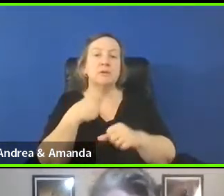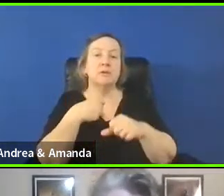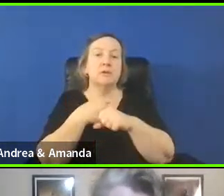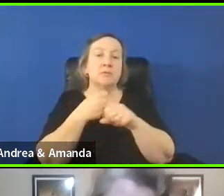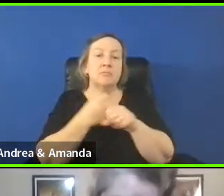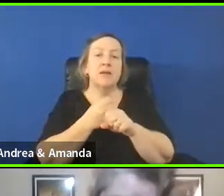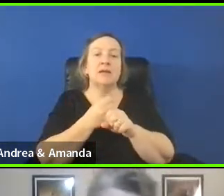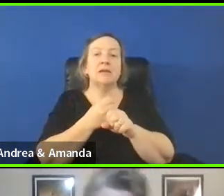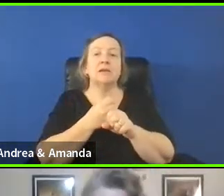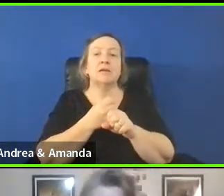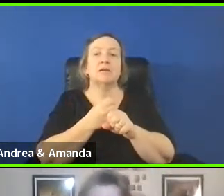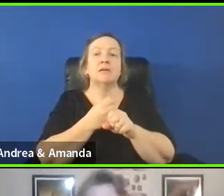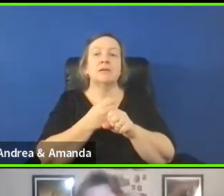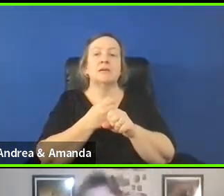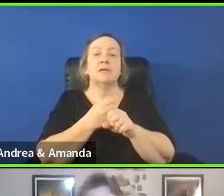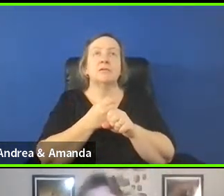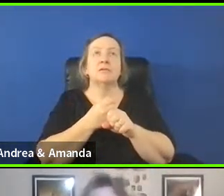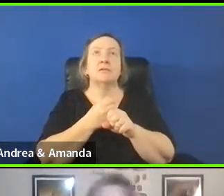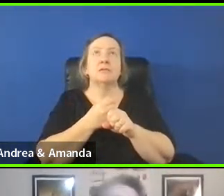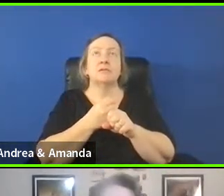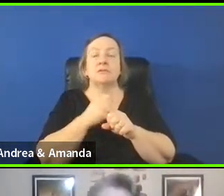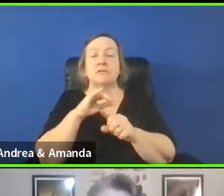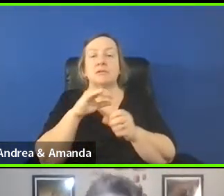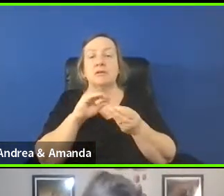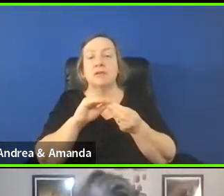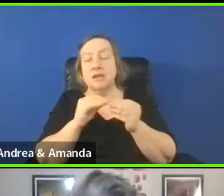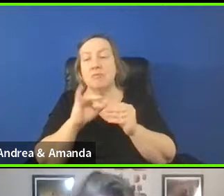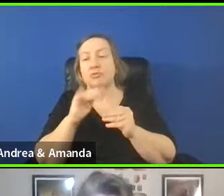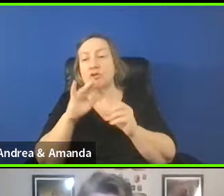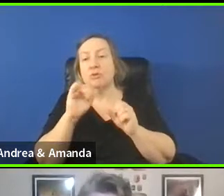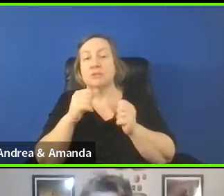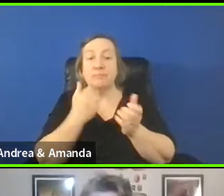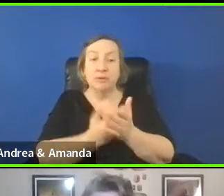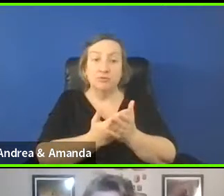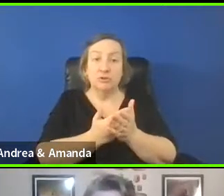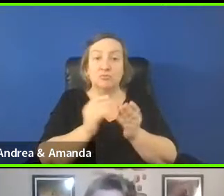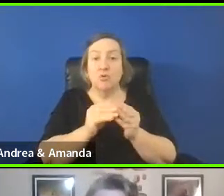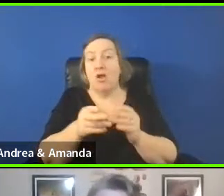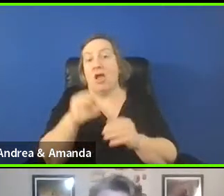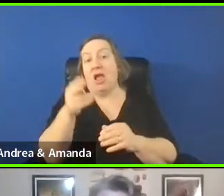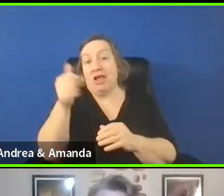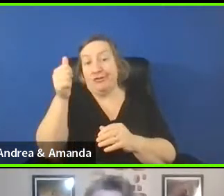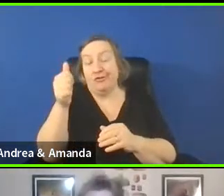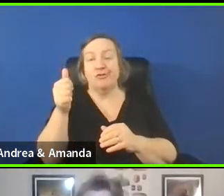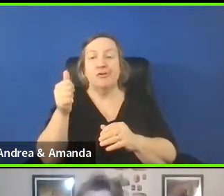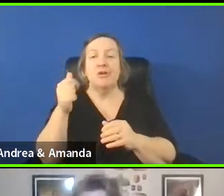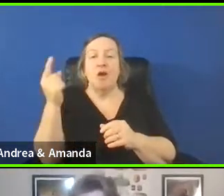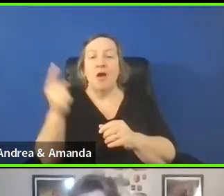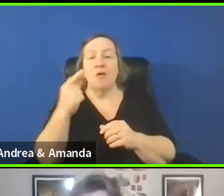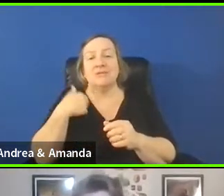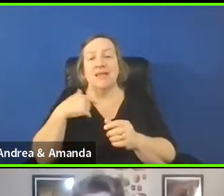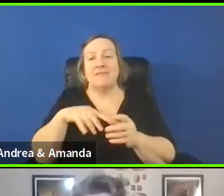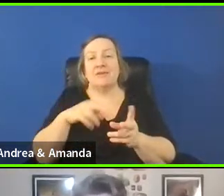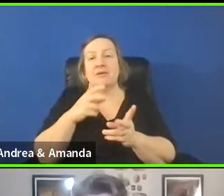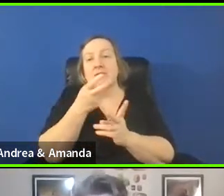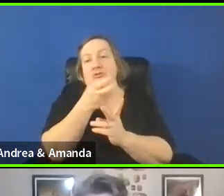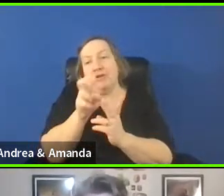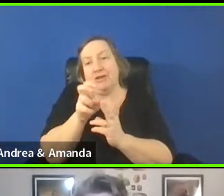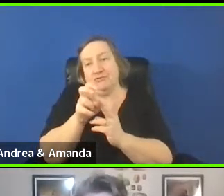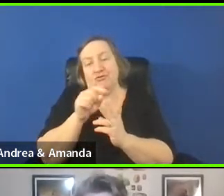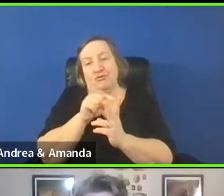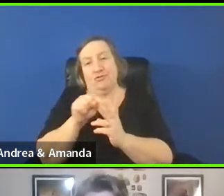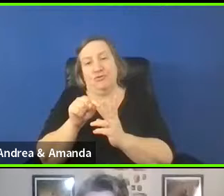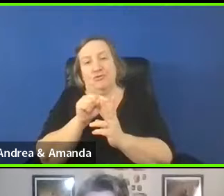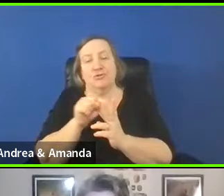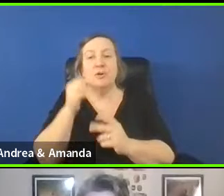the travel time, sort of the number of jobs that can be reached higher with BRT, is that there's always an extra transfer, right? So